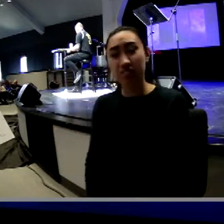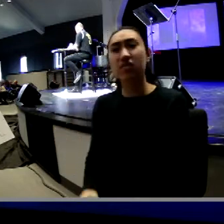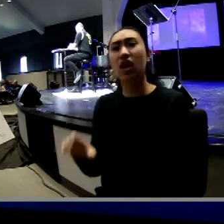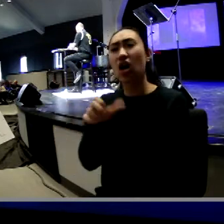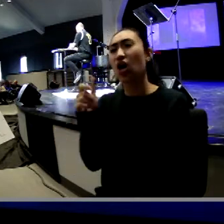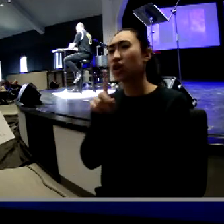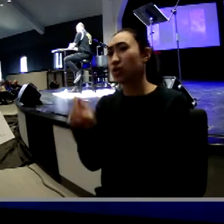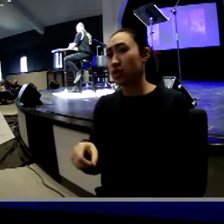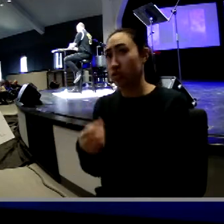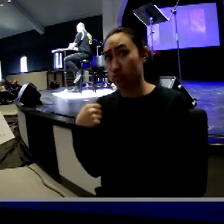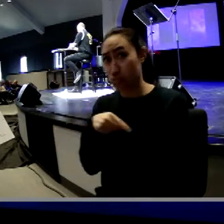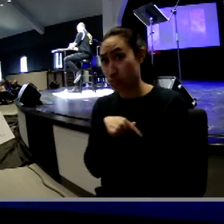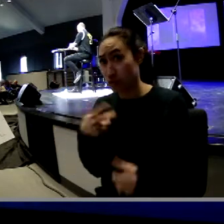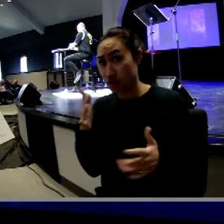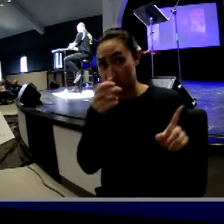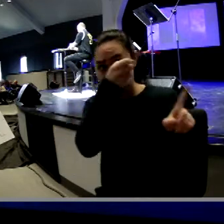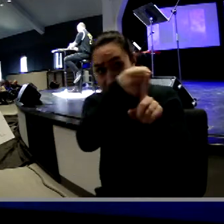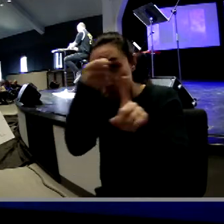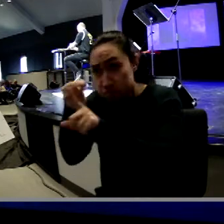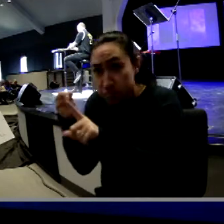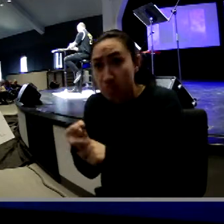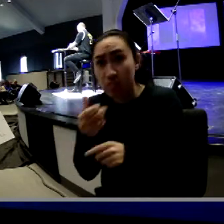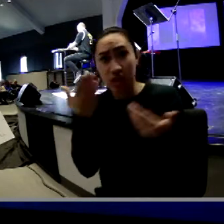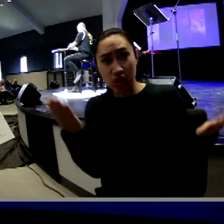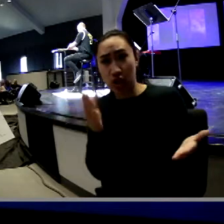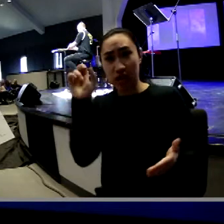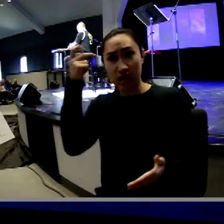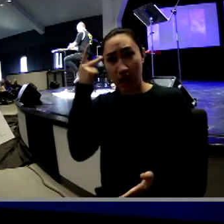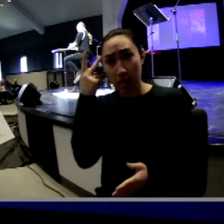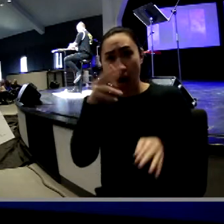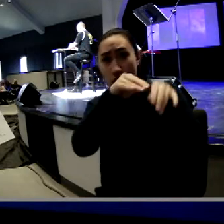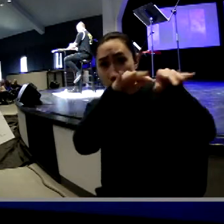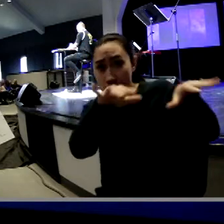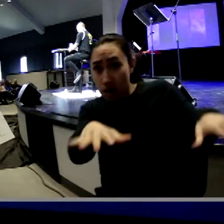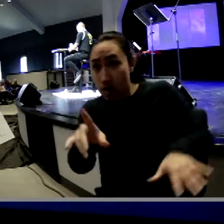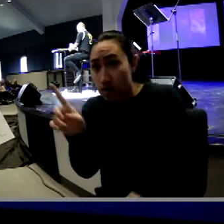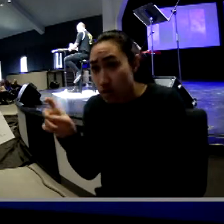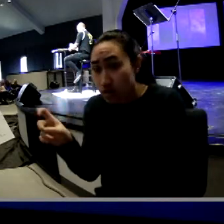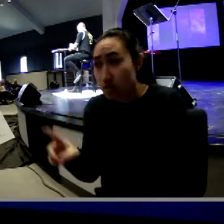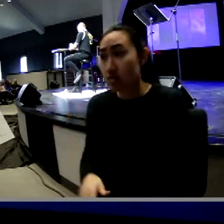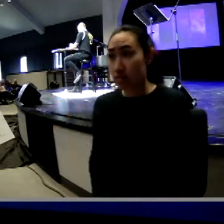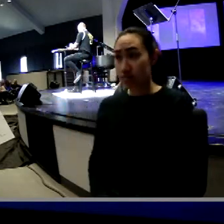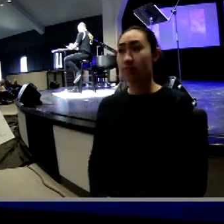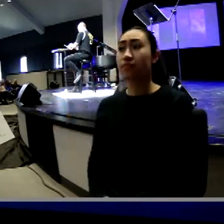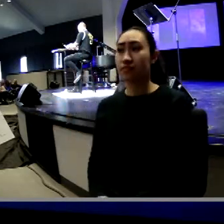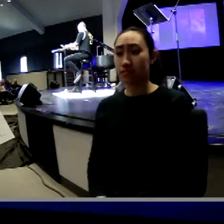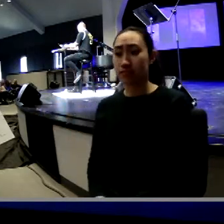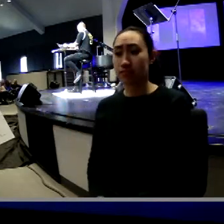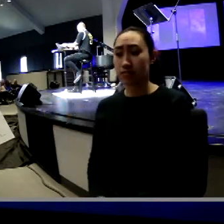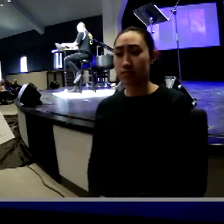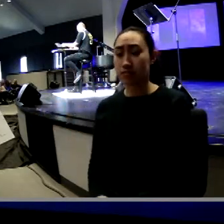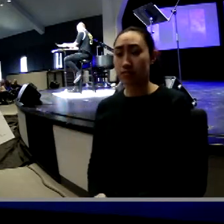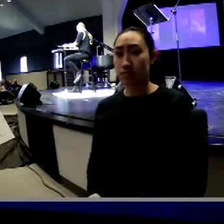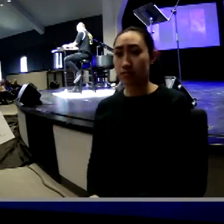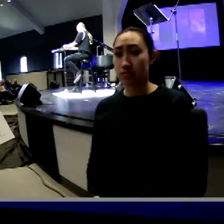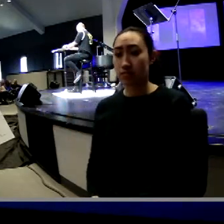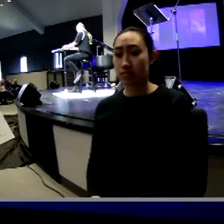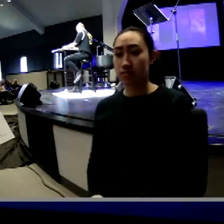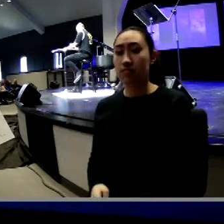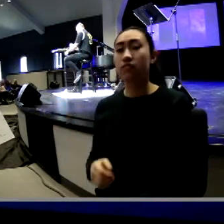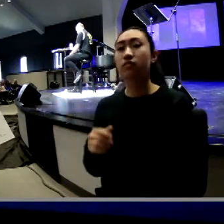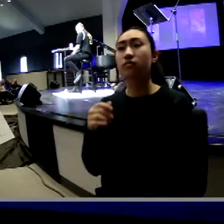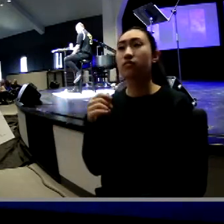The average U.S. congregation gathers in a building that seats around 200. Only 65 attend church each